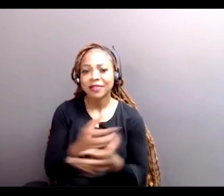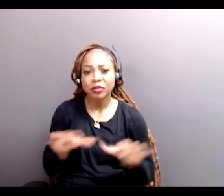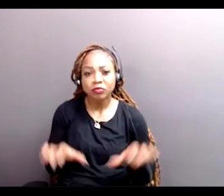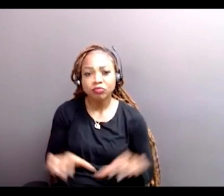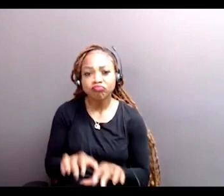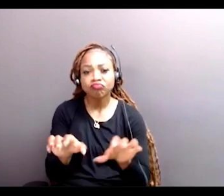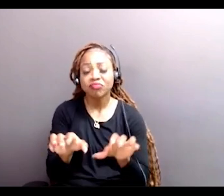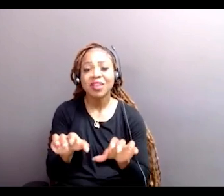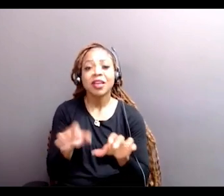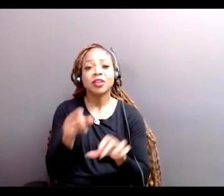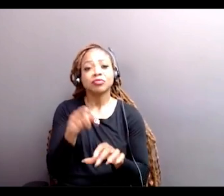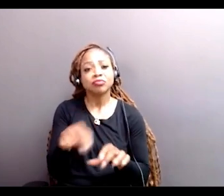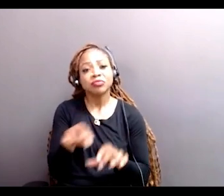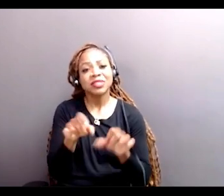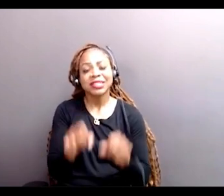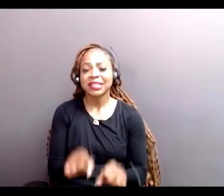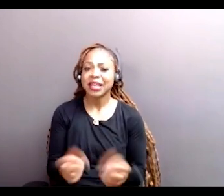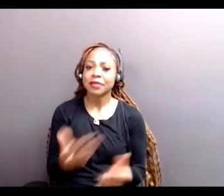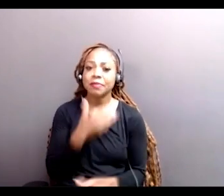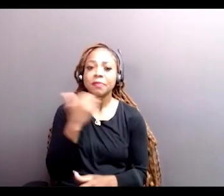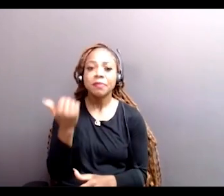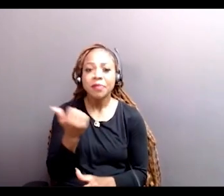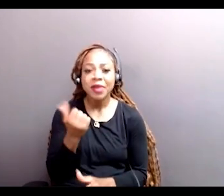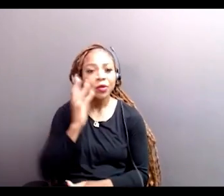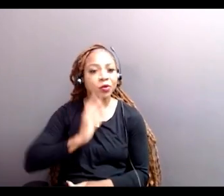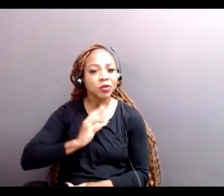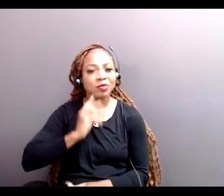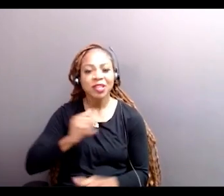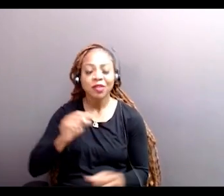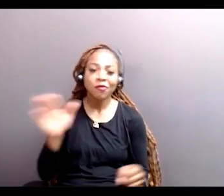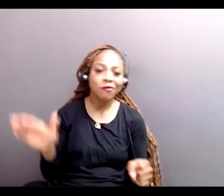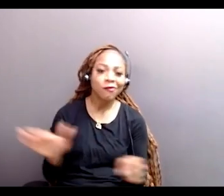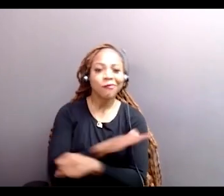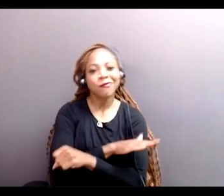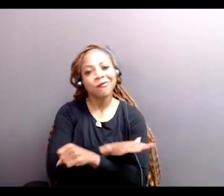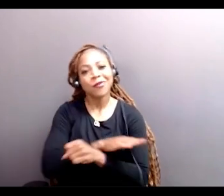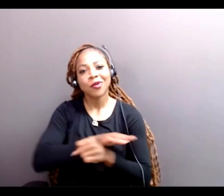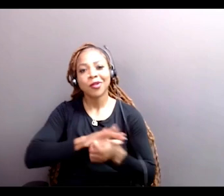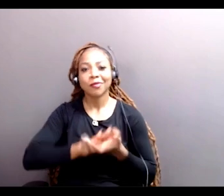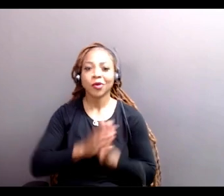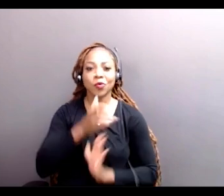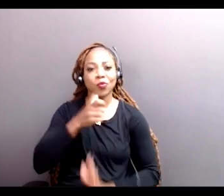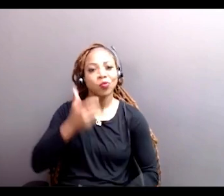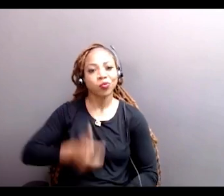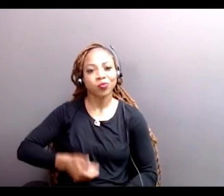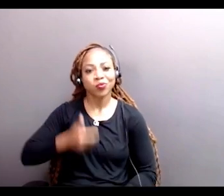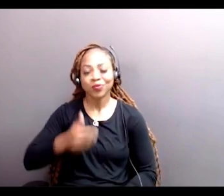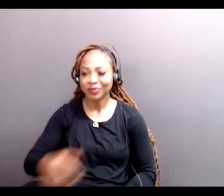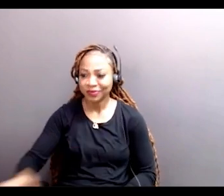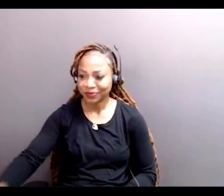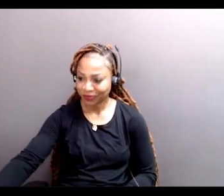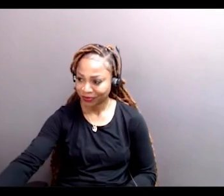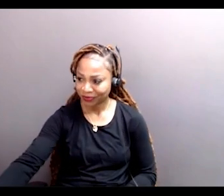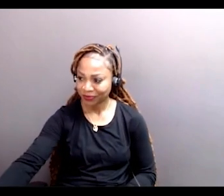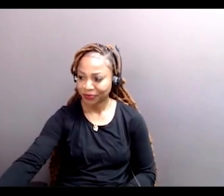to have responses to our lives that fully encapsulate who we are. Next slide, please.